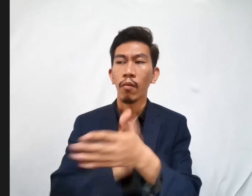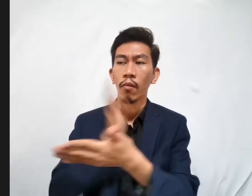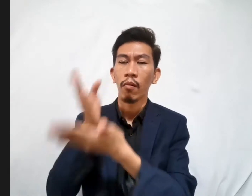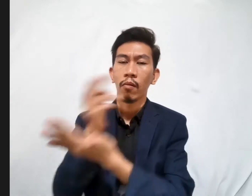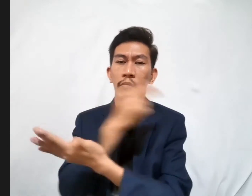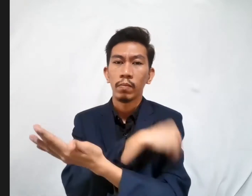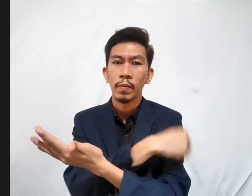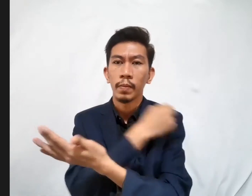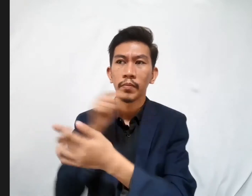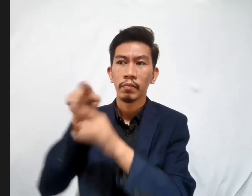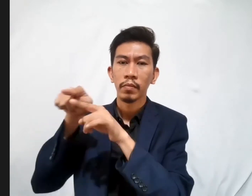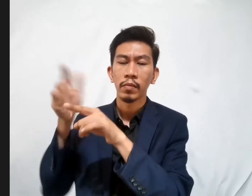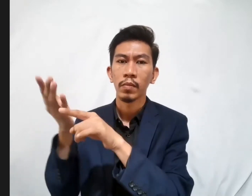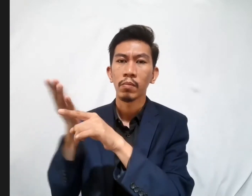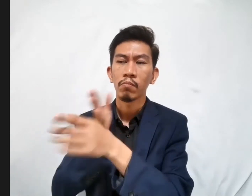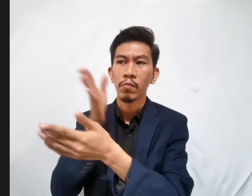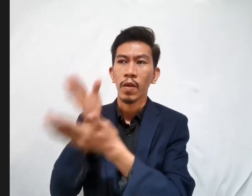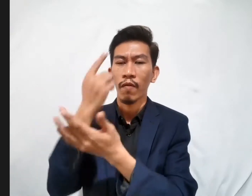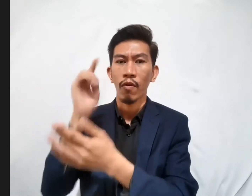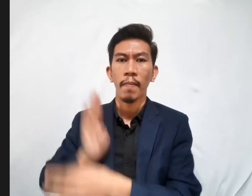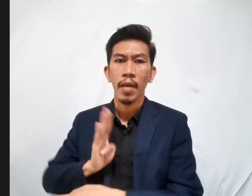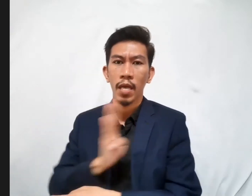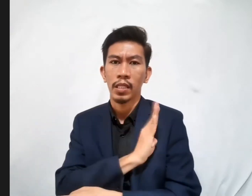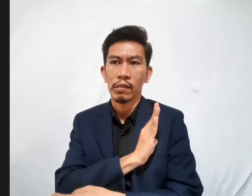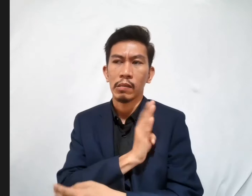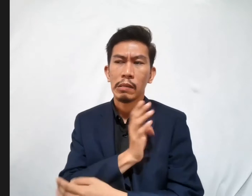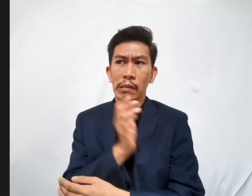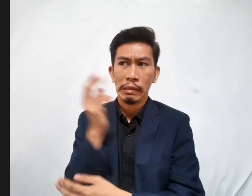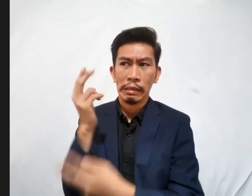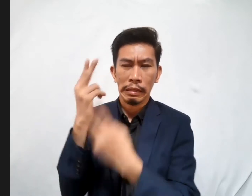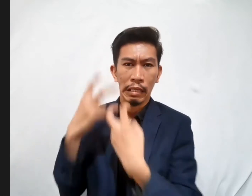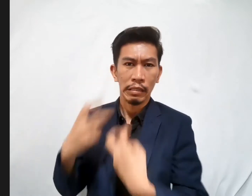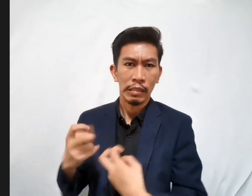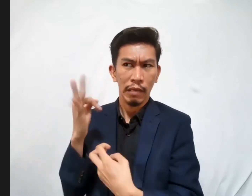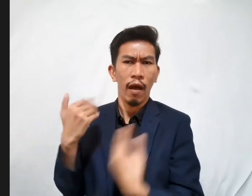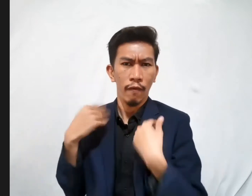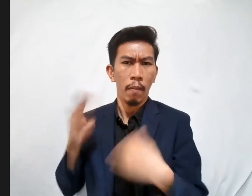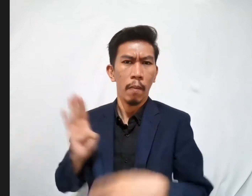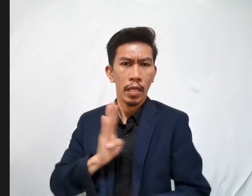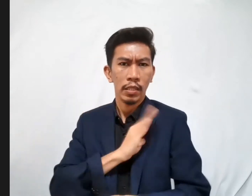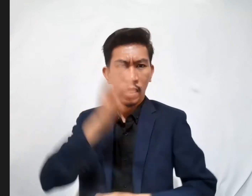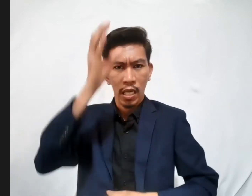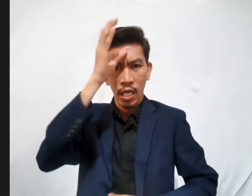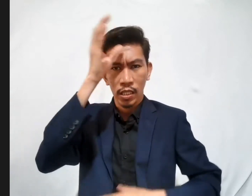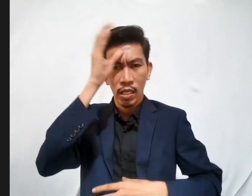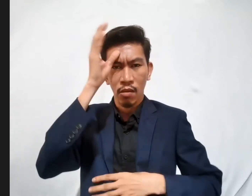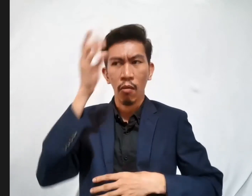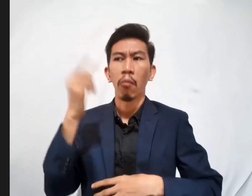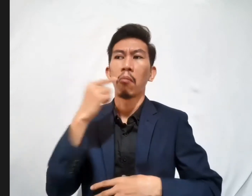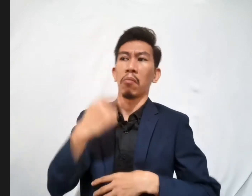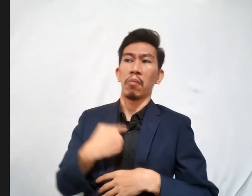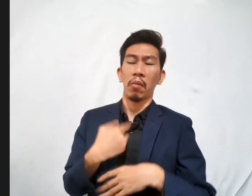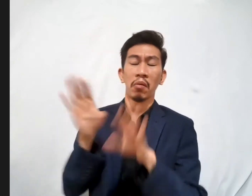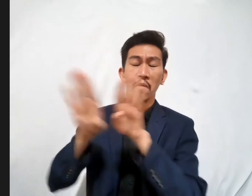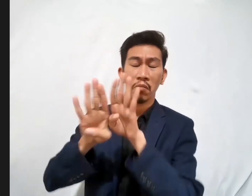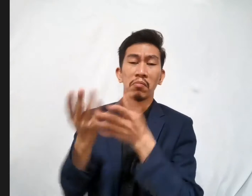COVID area, and then you go there for breast cancer screening, they would say it's closed. The screening and is